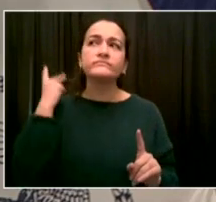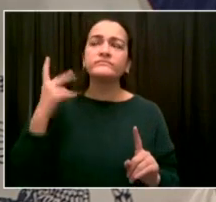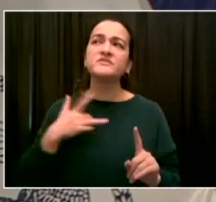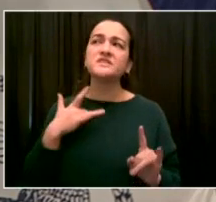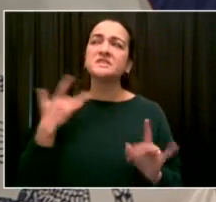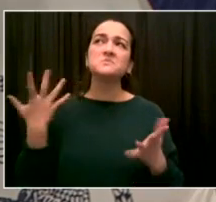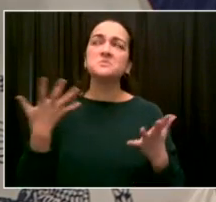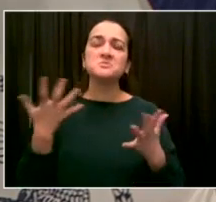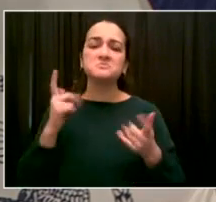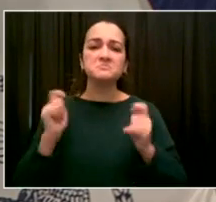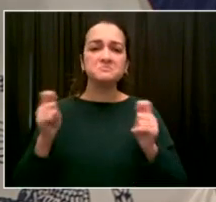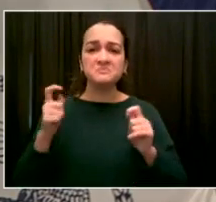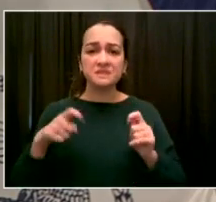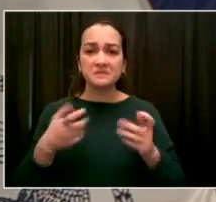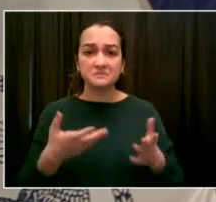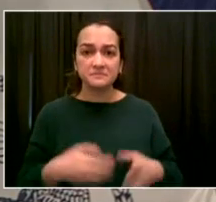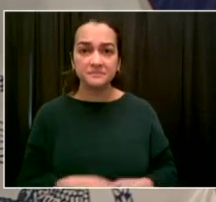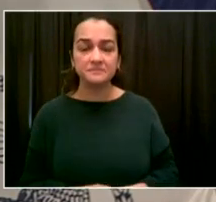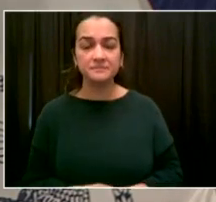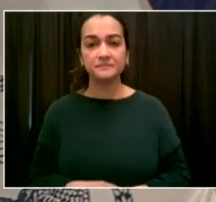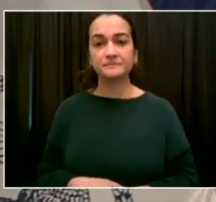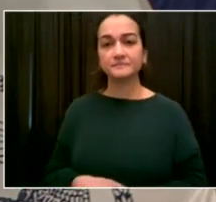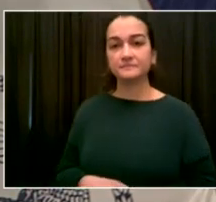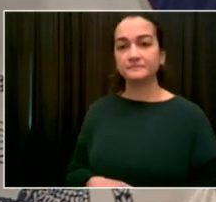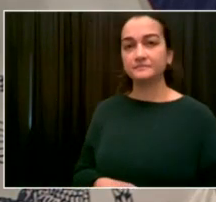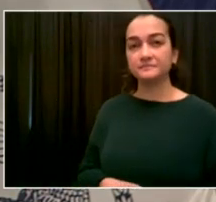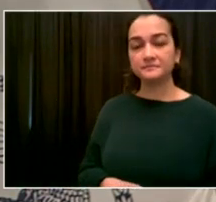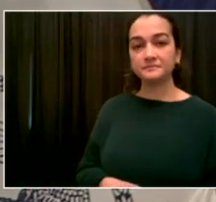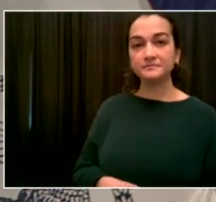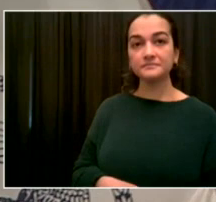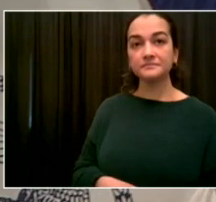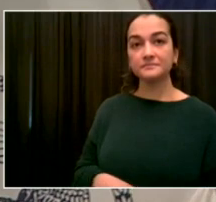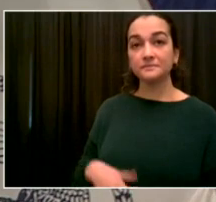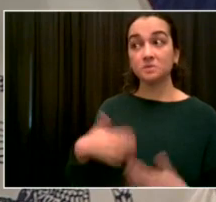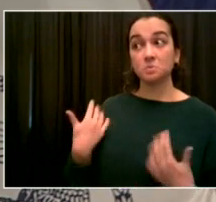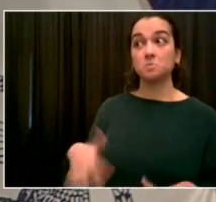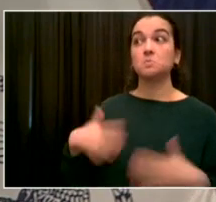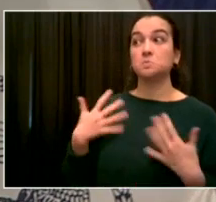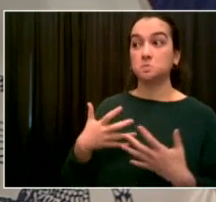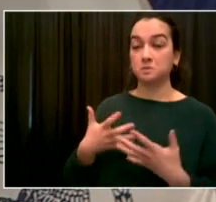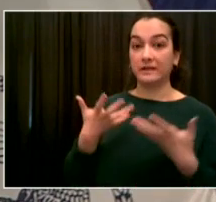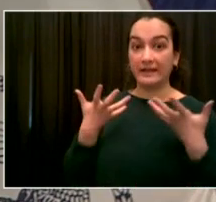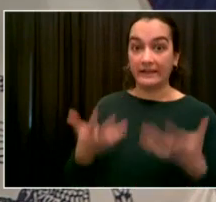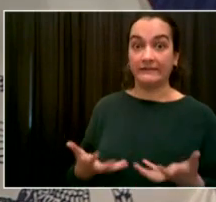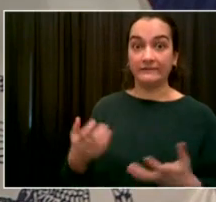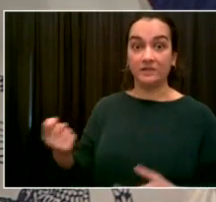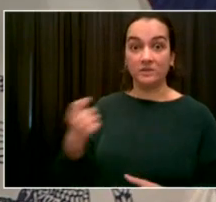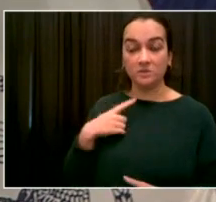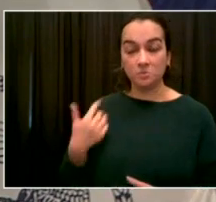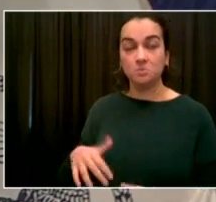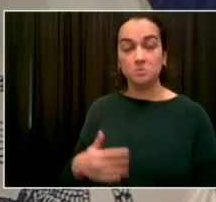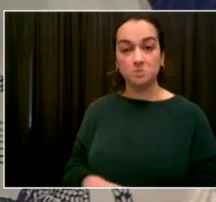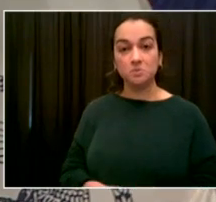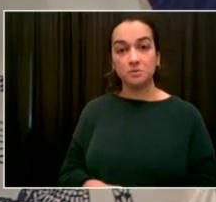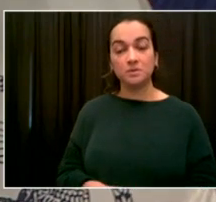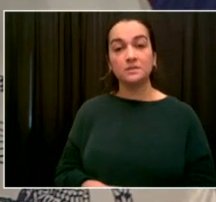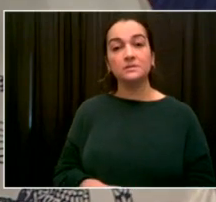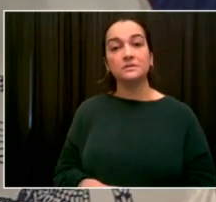say first, in this crisis we've gone through these last couple of years, I've had a lot of conversations with a lot of business